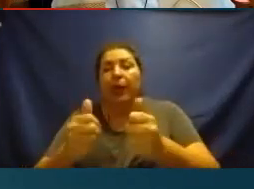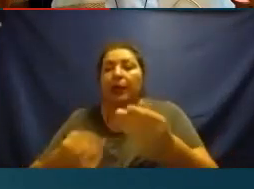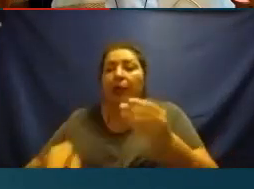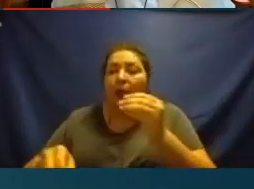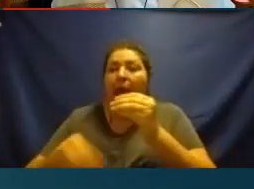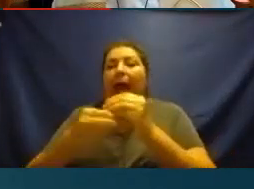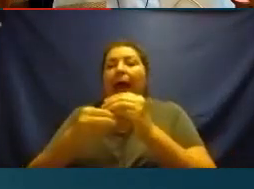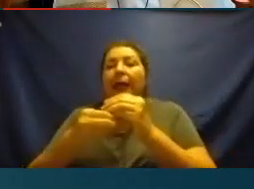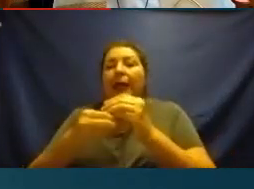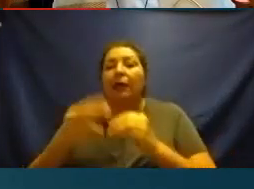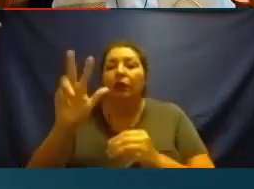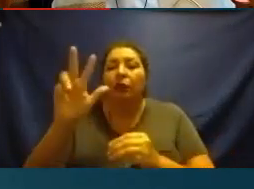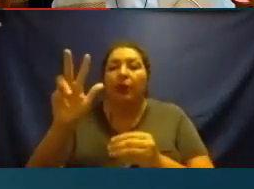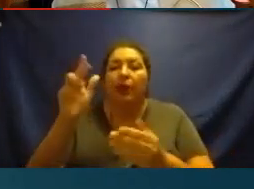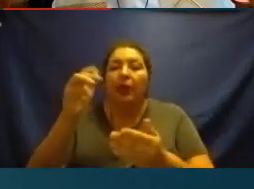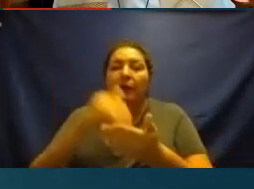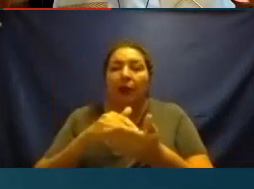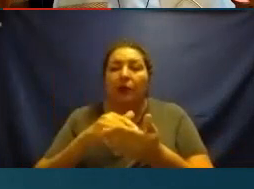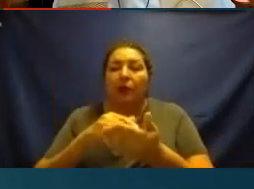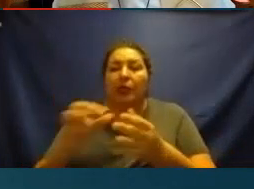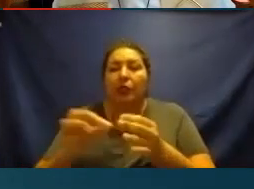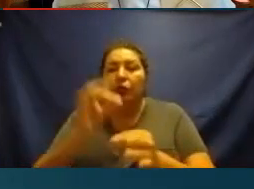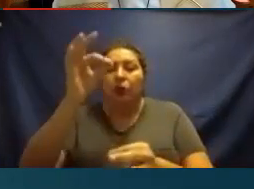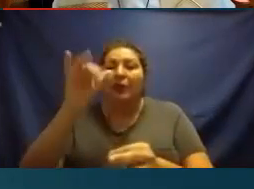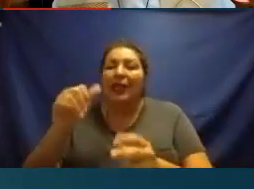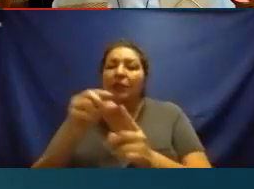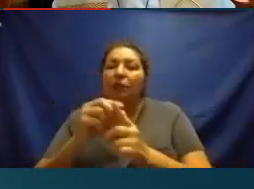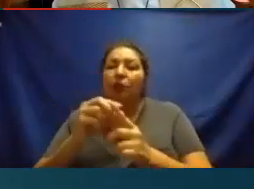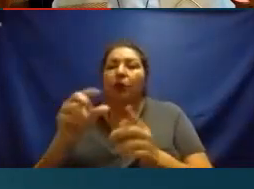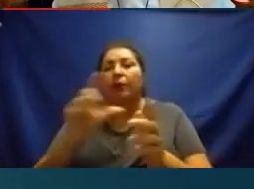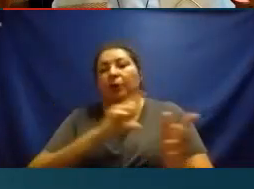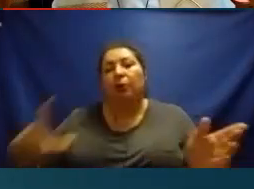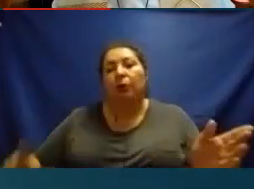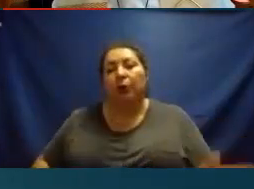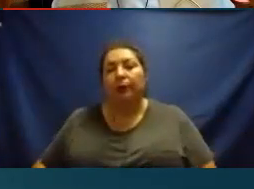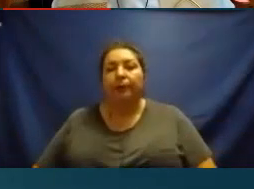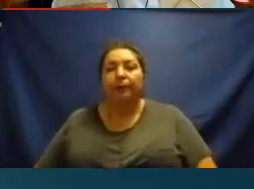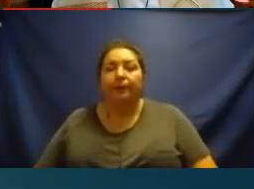3,000 souls. This is the word of the Lord.